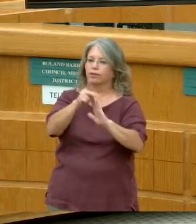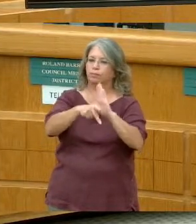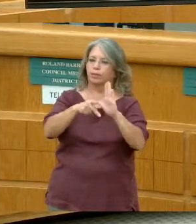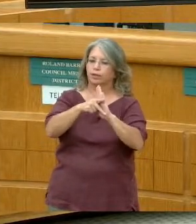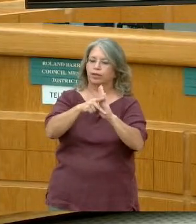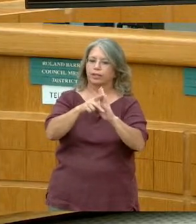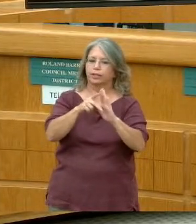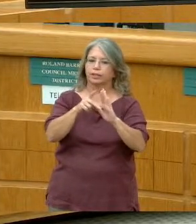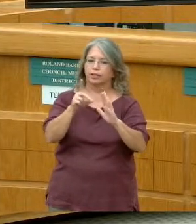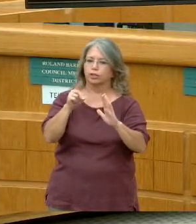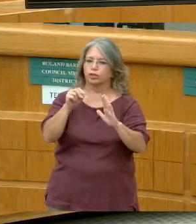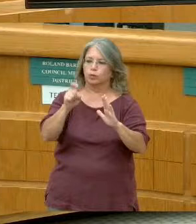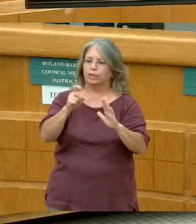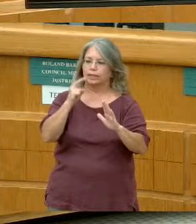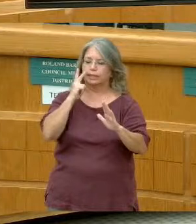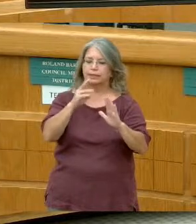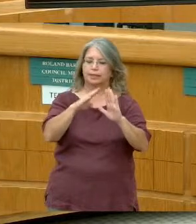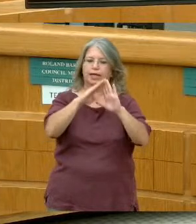it?